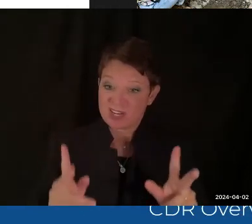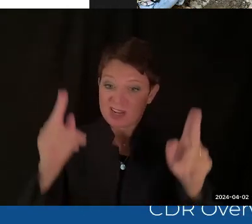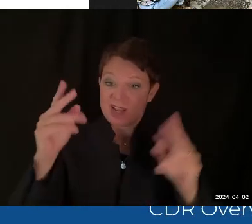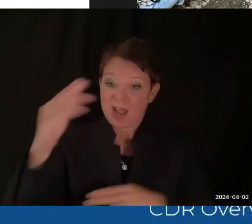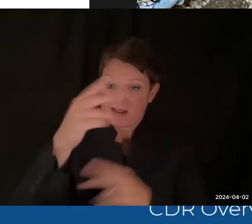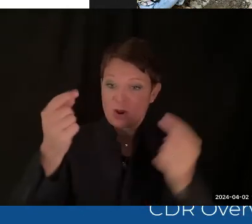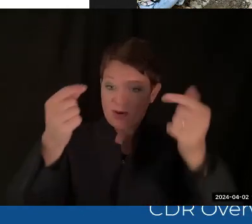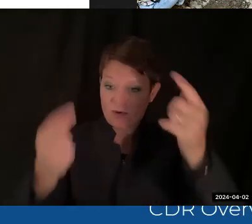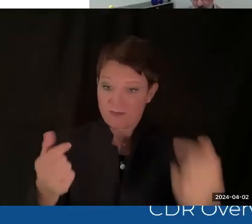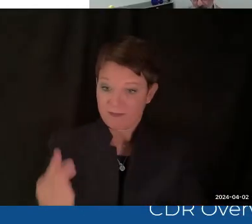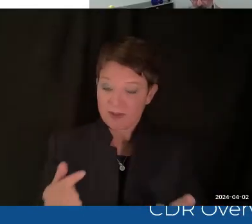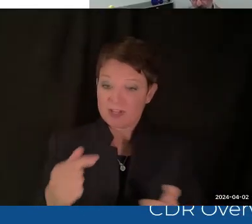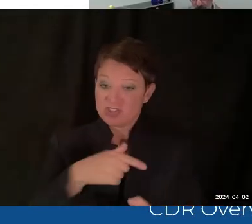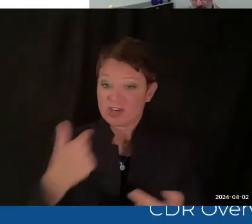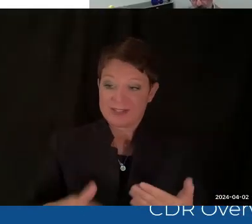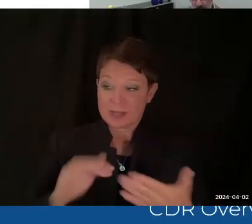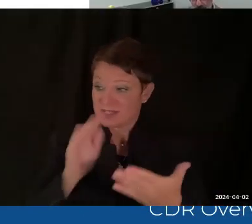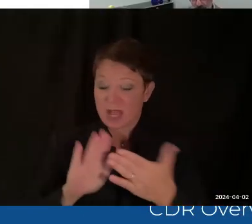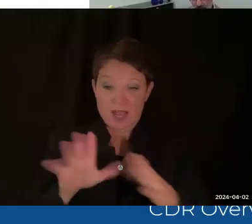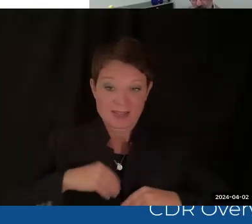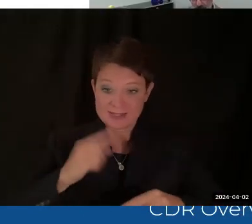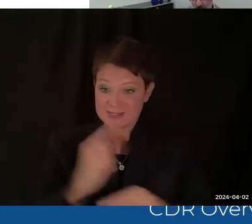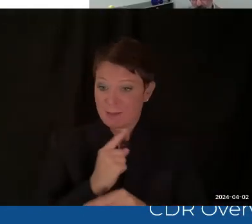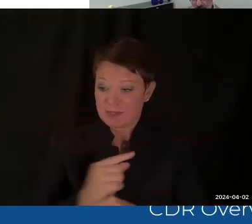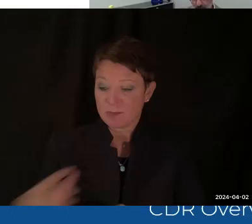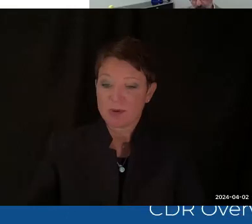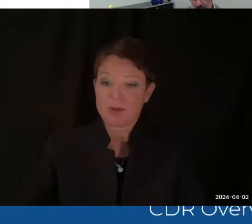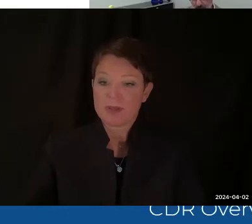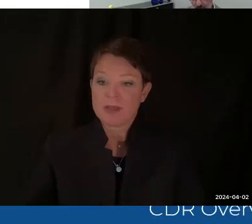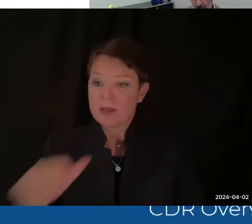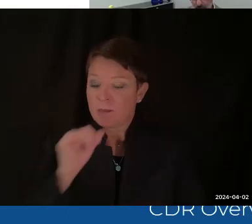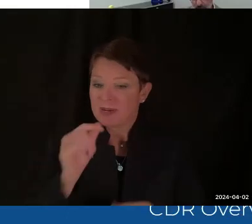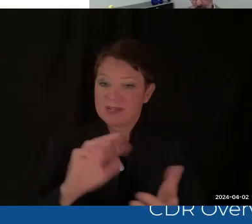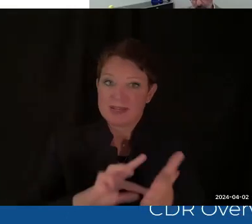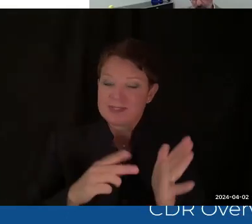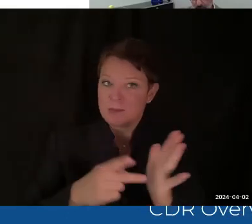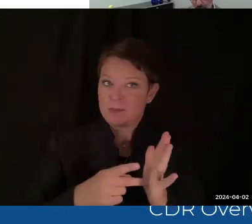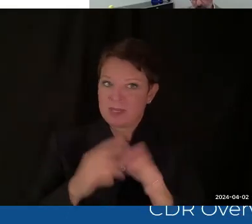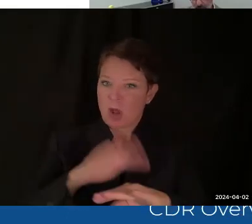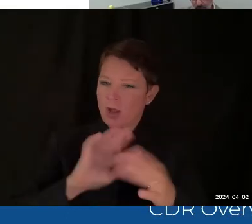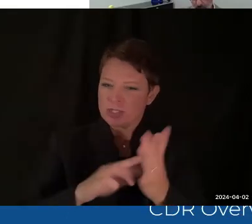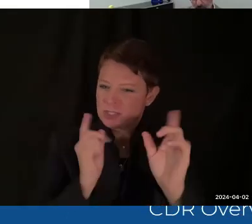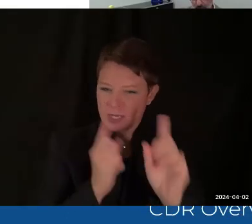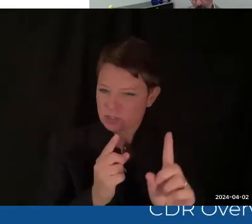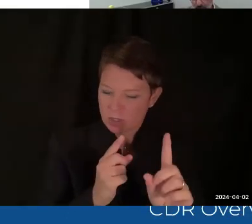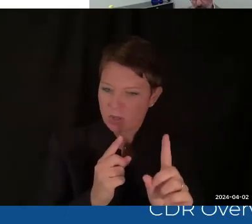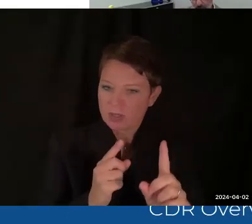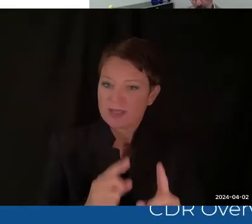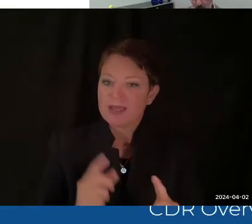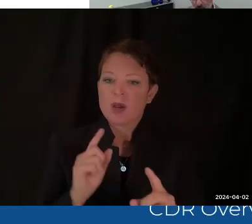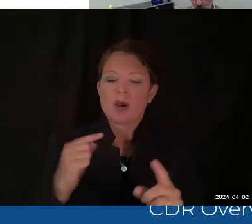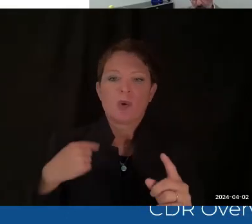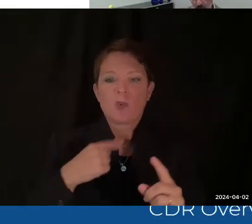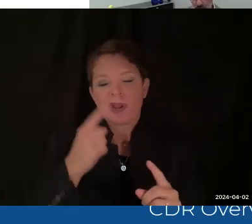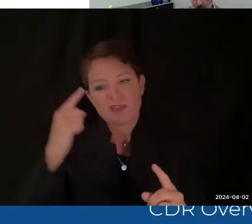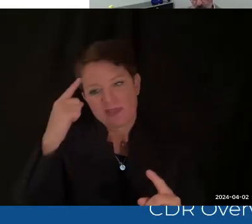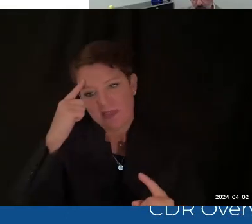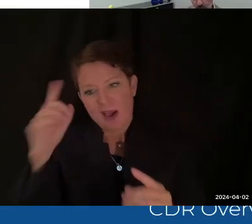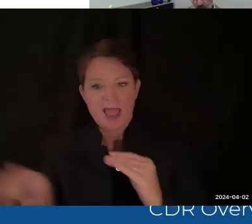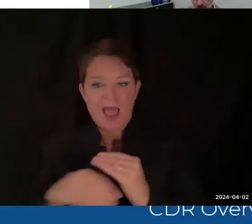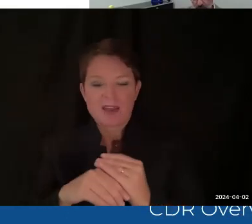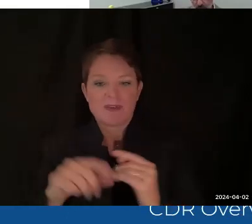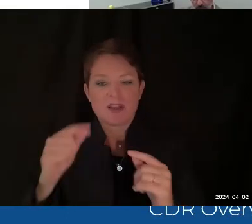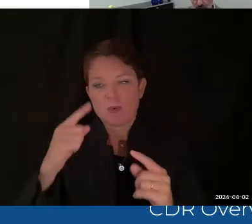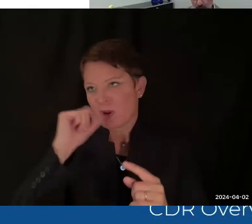wholly unacceptable, but does not appear wholly intentional. Chinatown is an afterthought. It is very much out of sight,